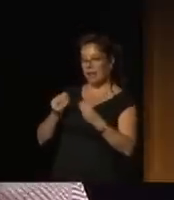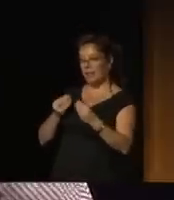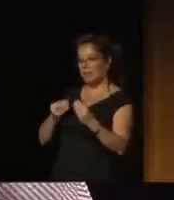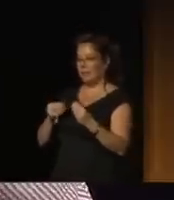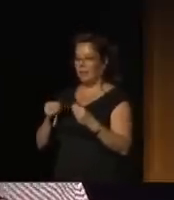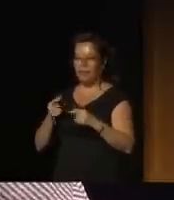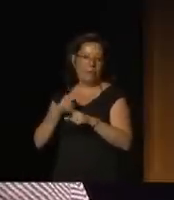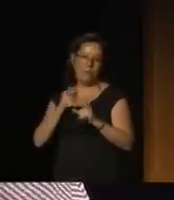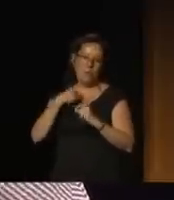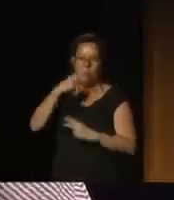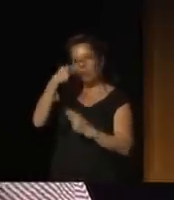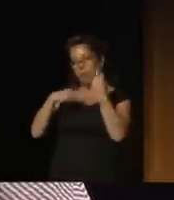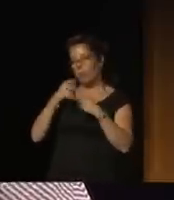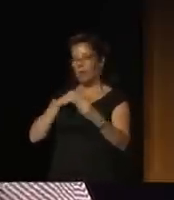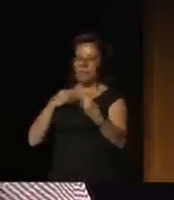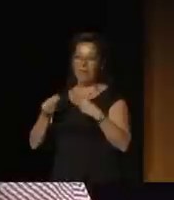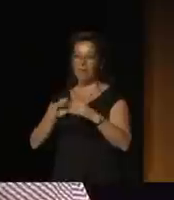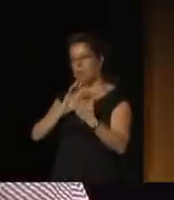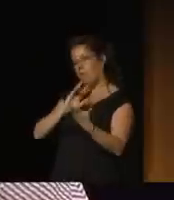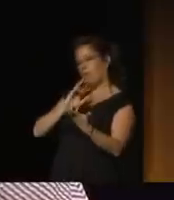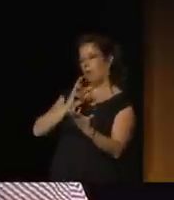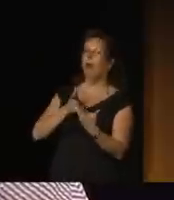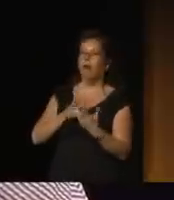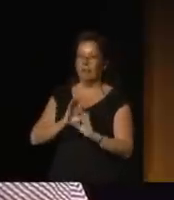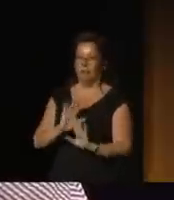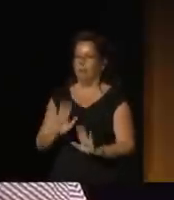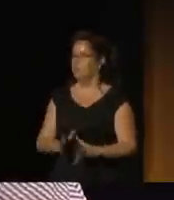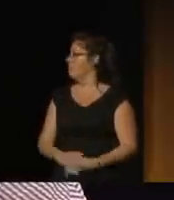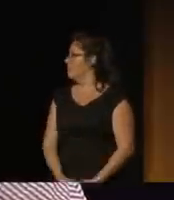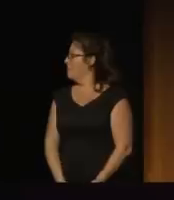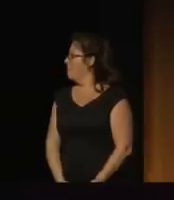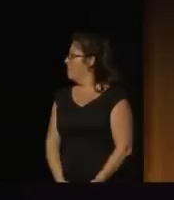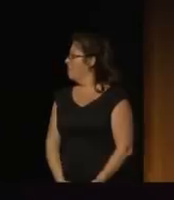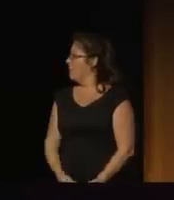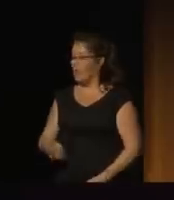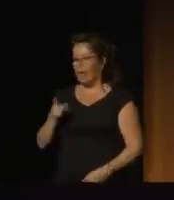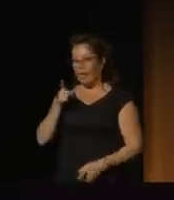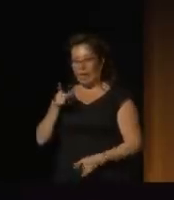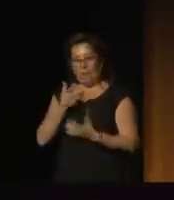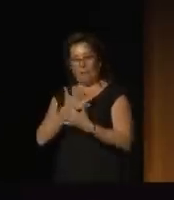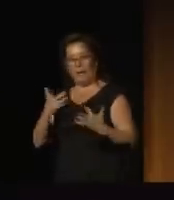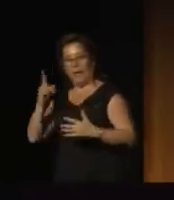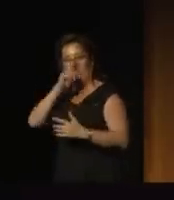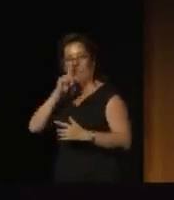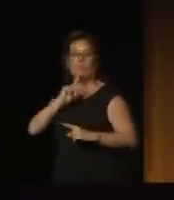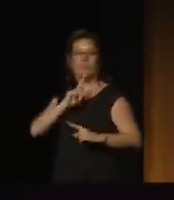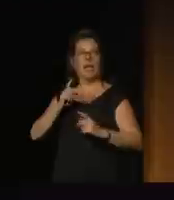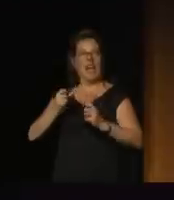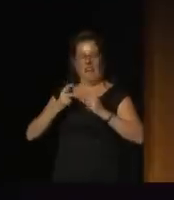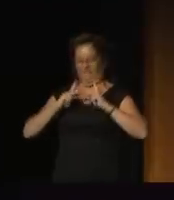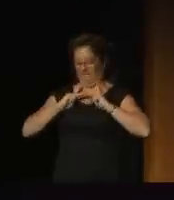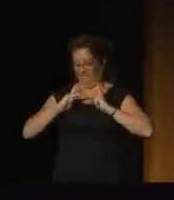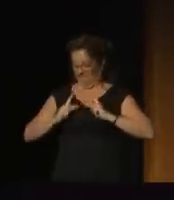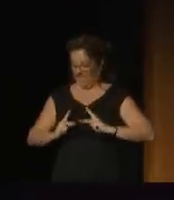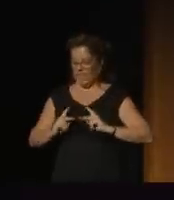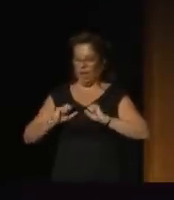And I am not adapting to it. Mm-hmm. Did you feel it as a physical shock, like a lot of people seemed to? I was completely shocked. Oh, also,